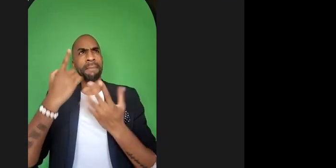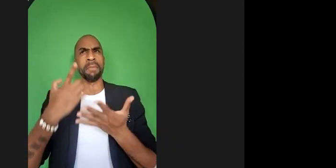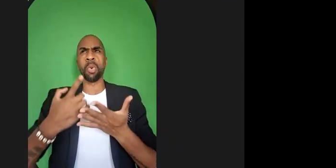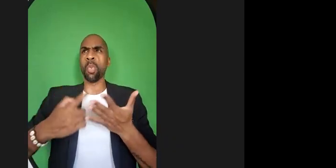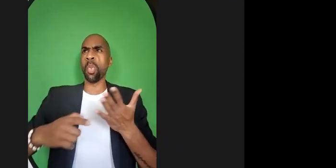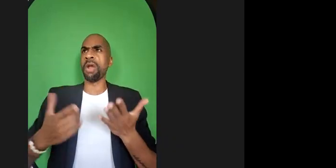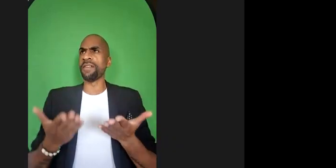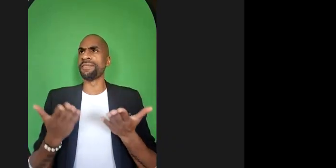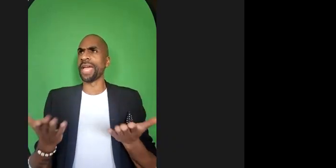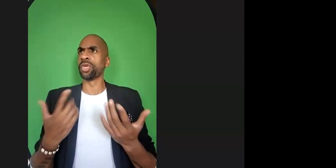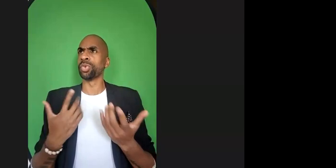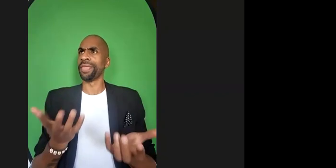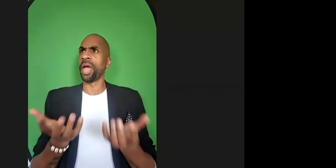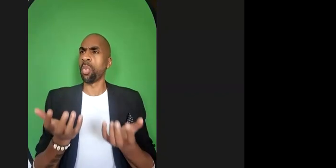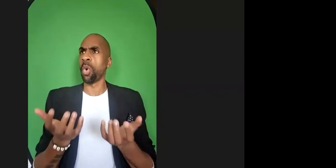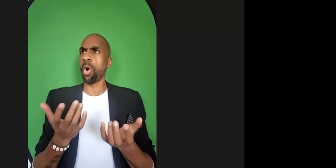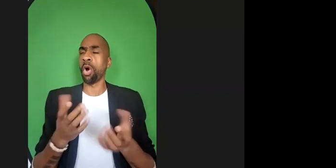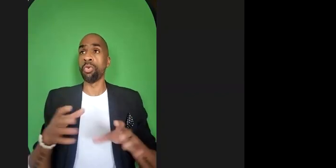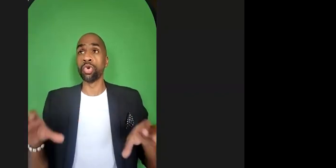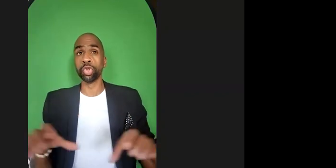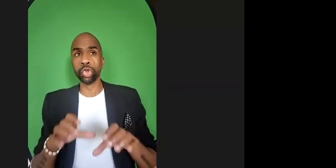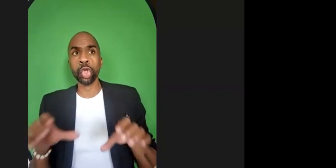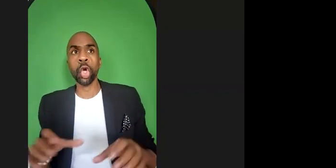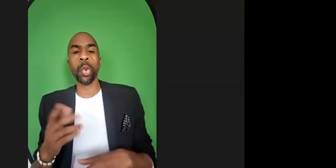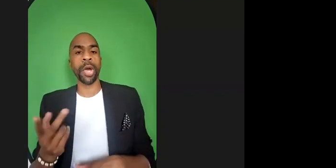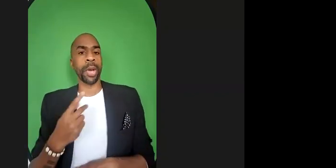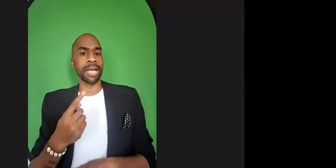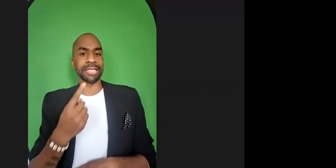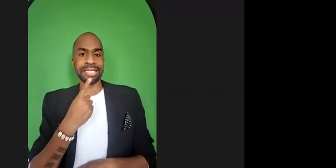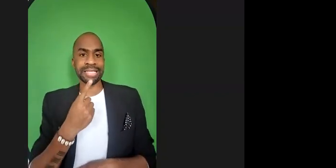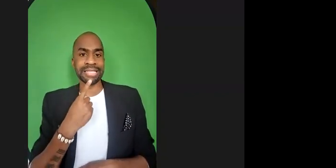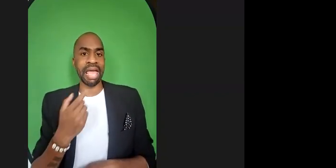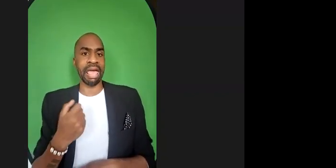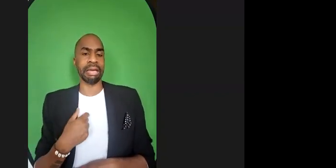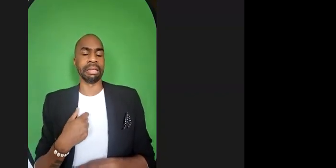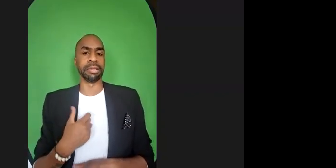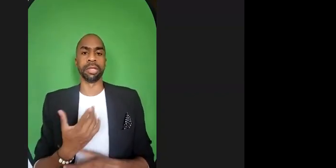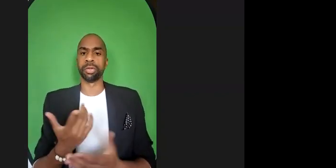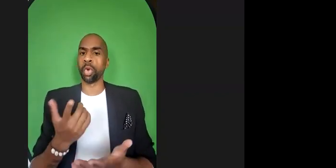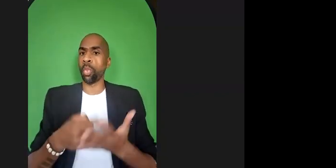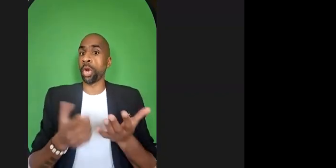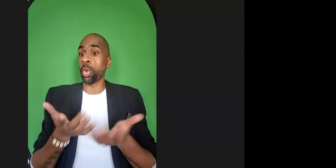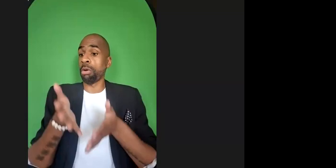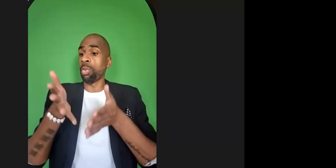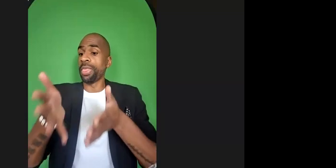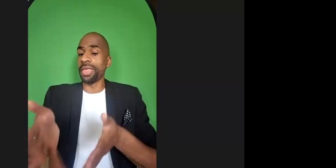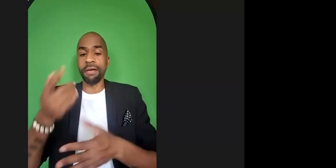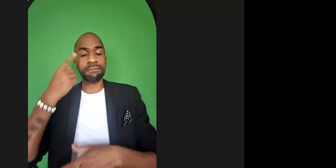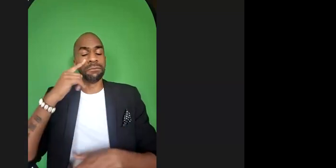they want to do and say in the limited time they have remaining, or what do they want to leave for their loved